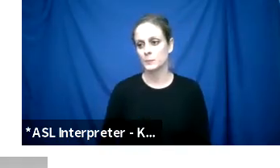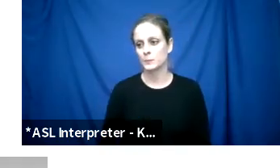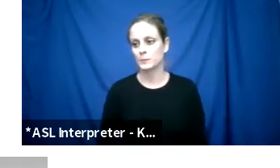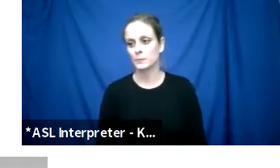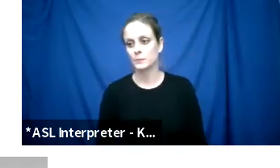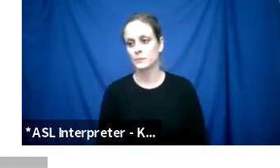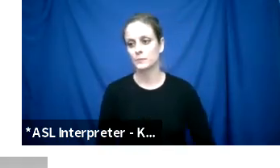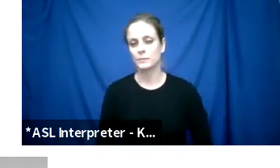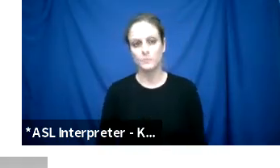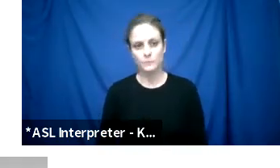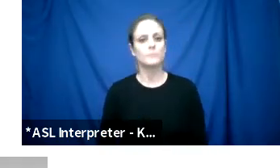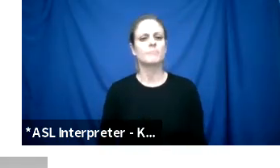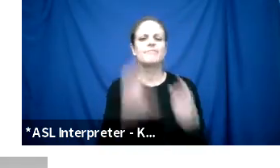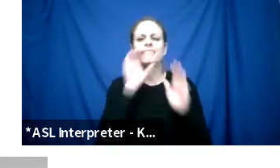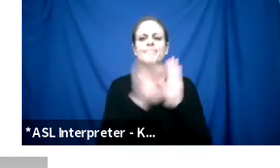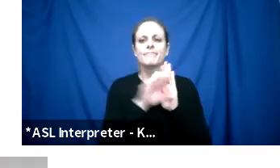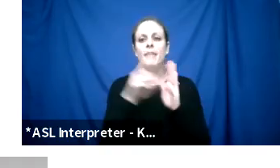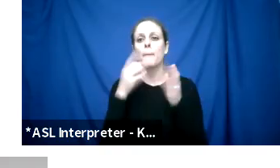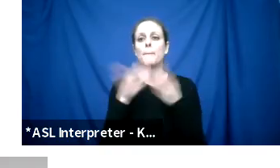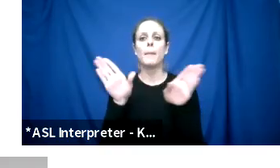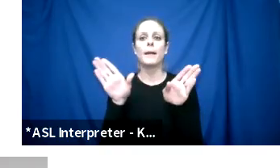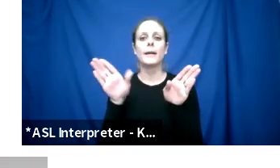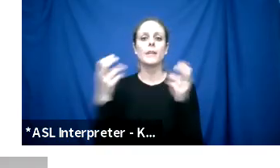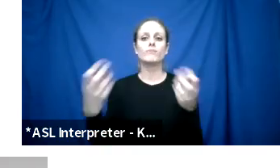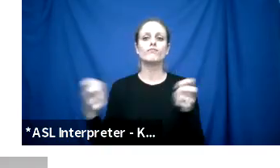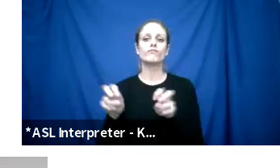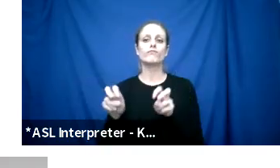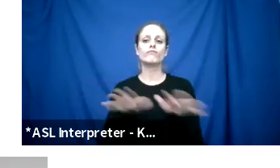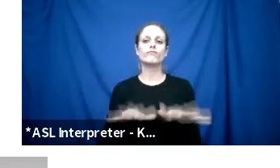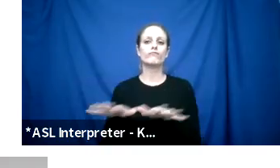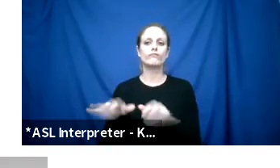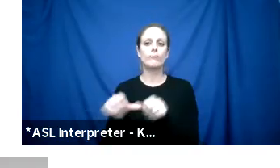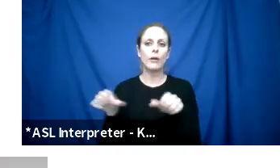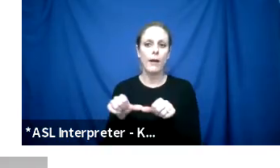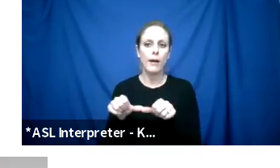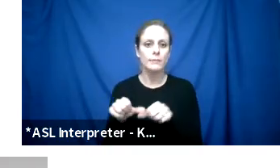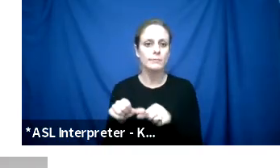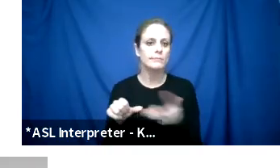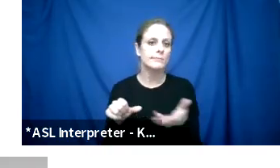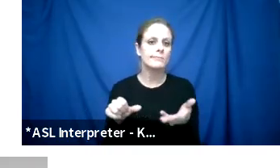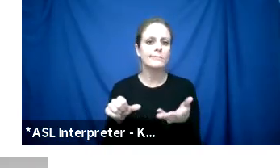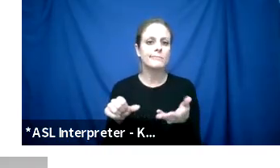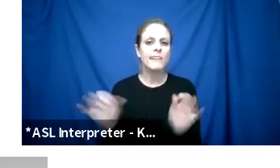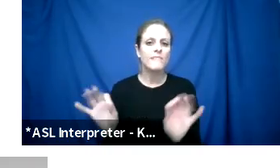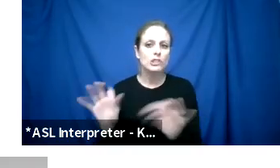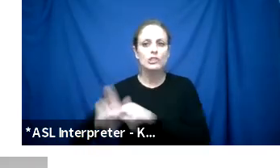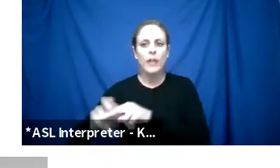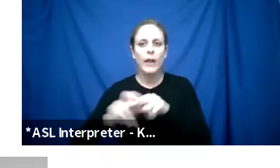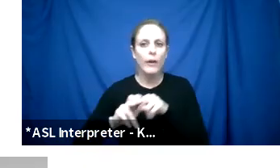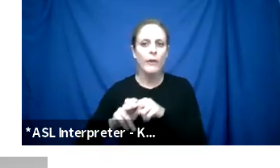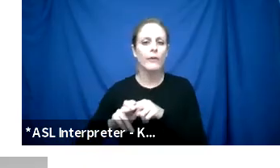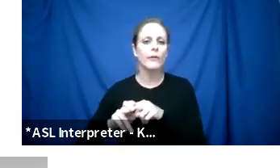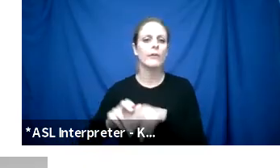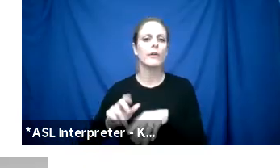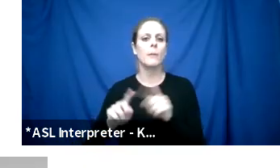Slide 62 is just a graphic of a public common use area. A lot of here is just all loose furniture, but we'd still be looking to